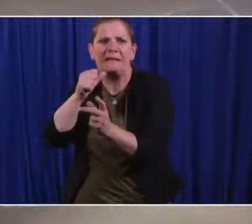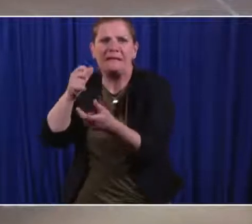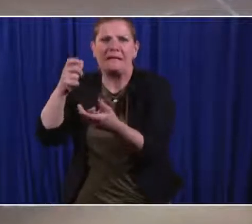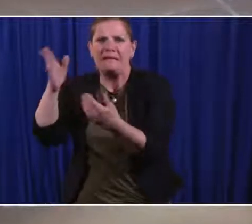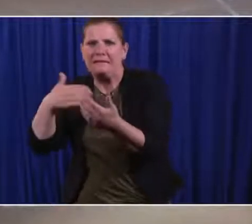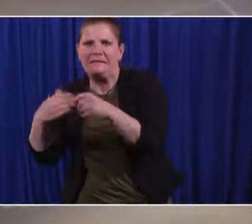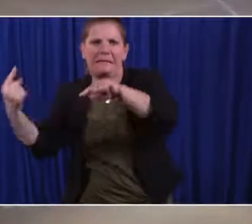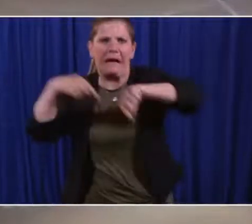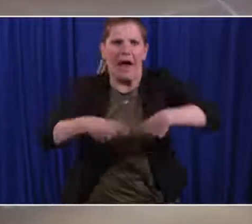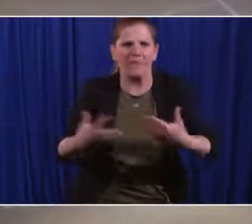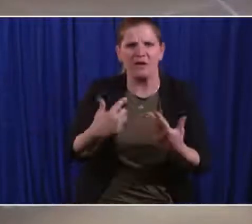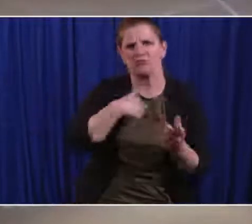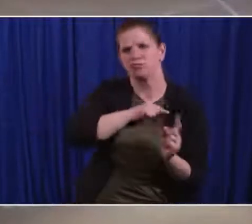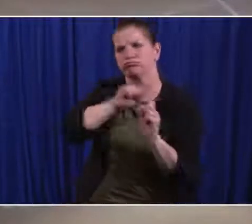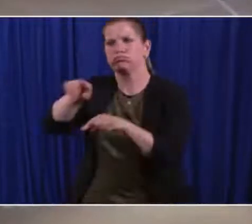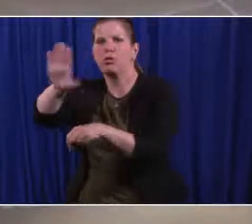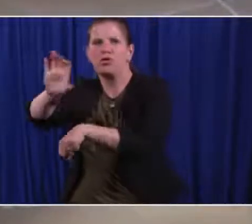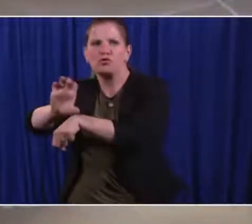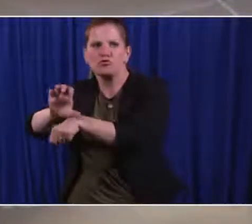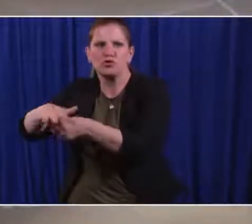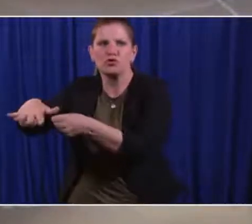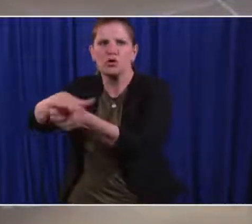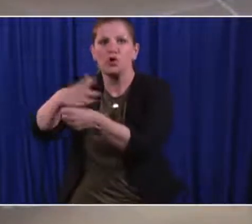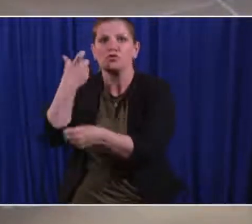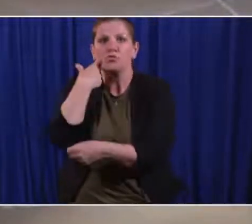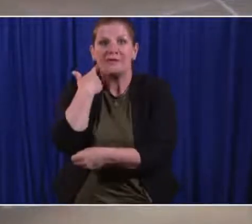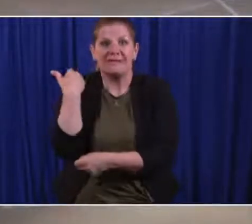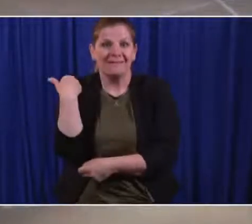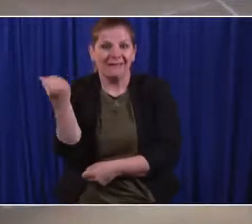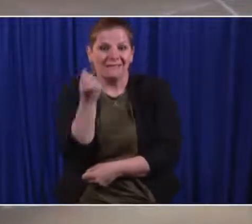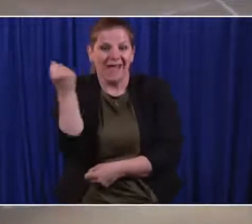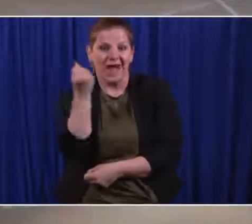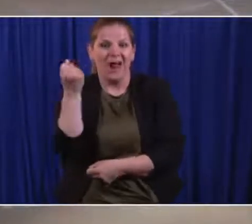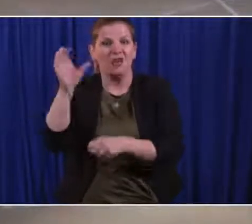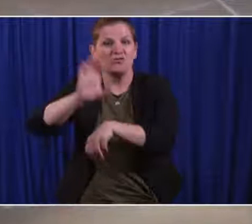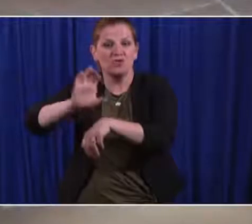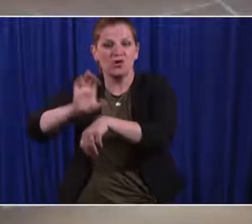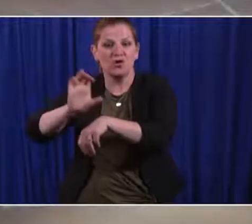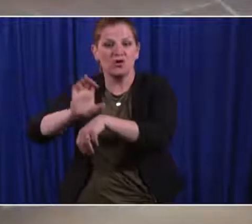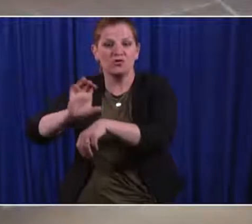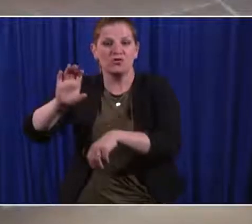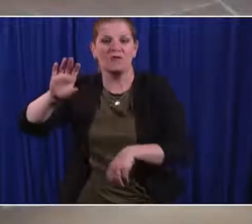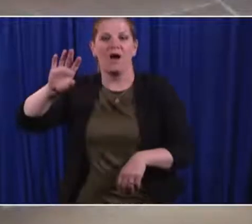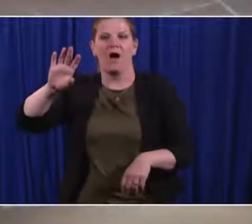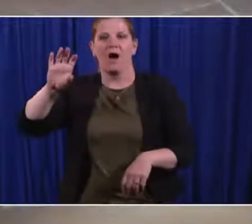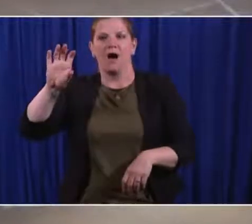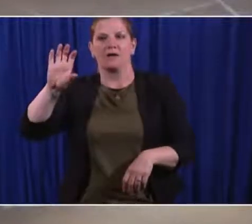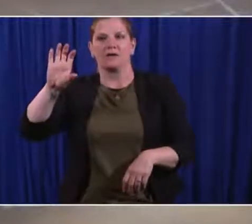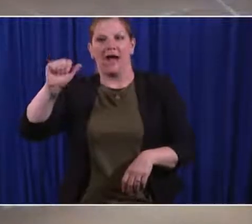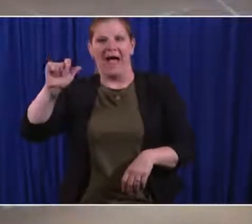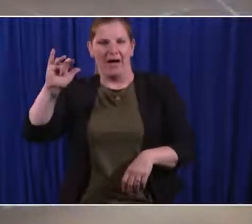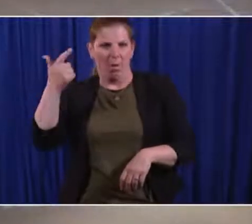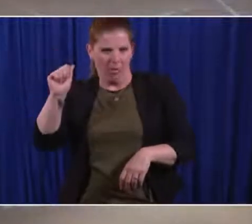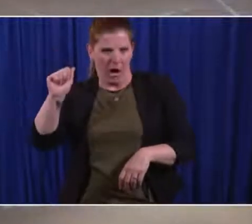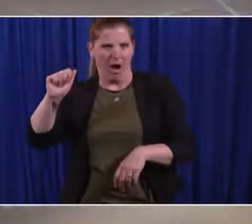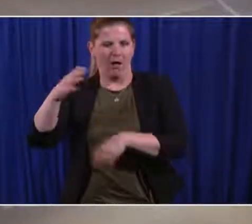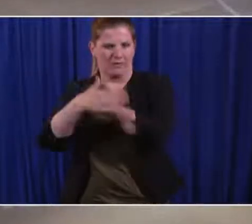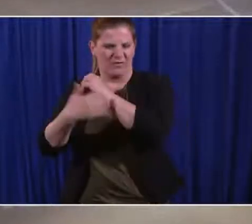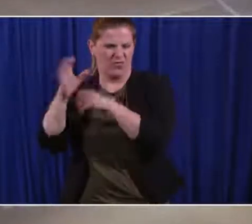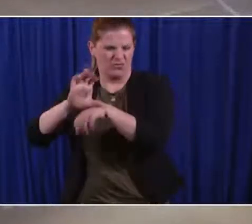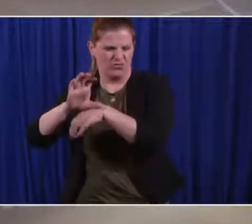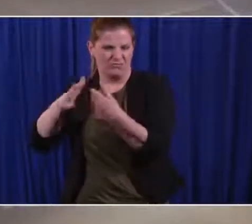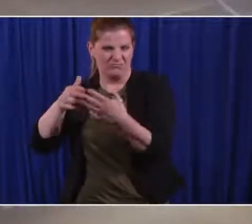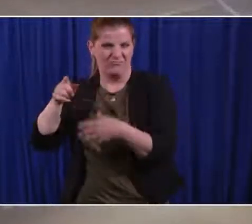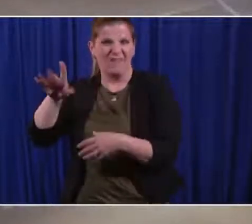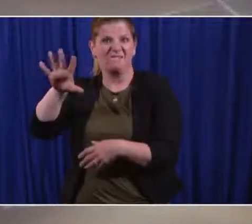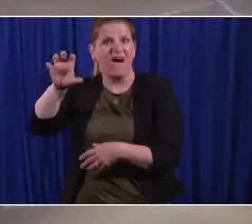Baptist Church in Cuyahoga County on Saturday. That's great. Huge thank you to those people here today, and